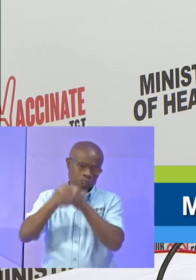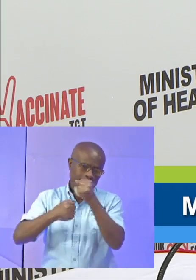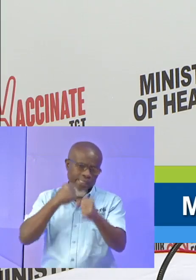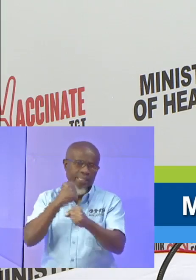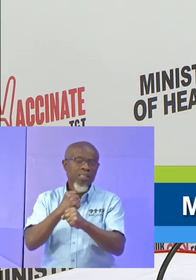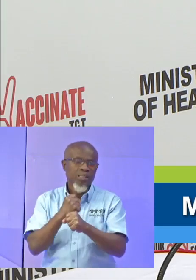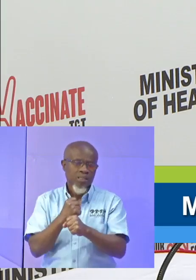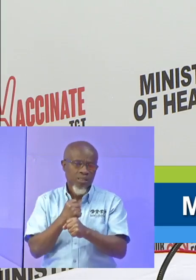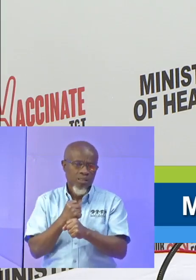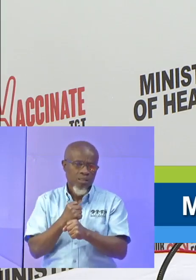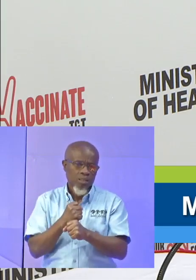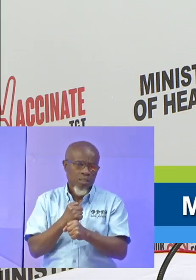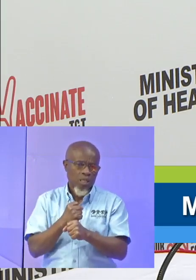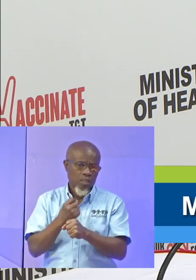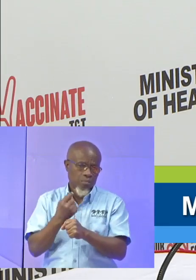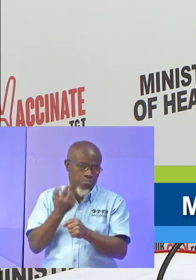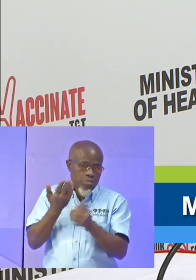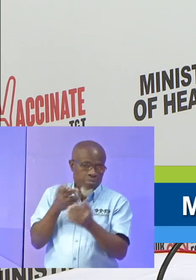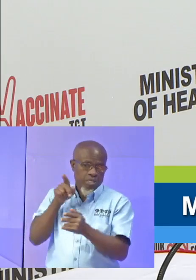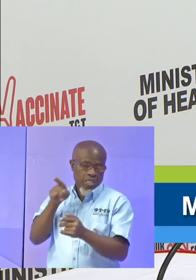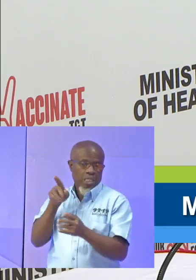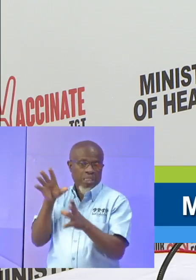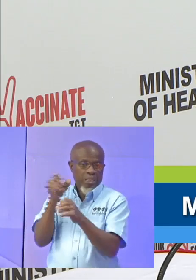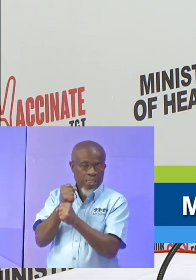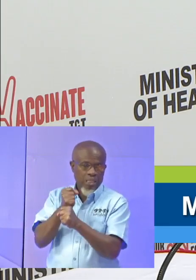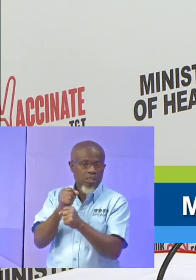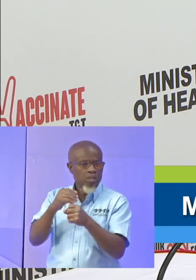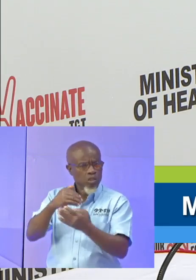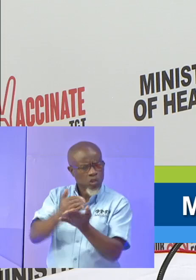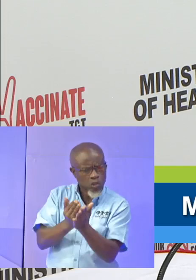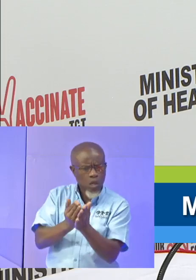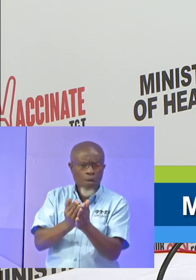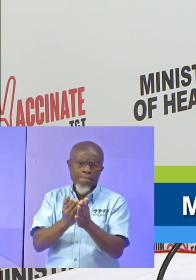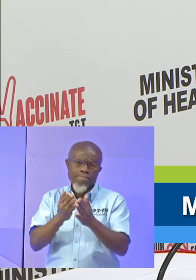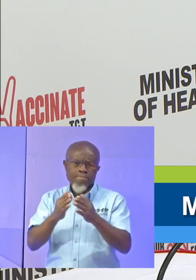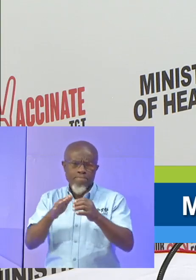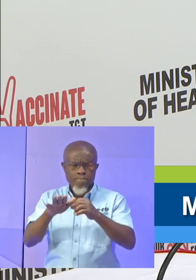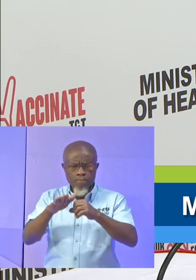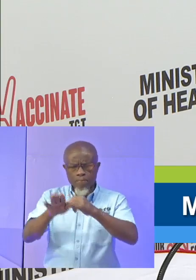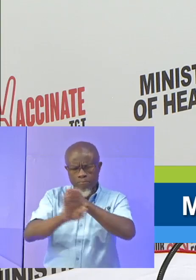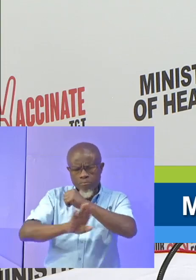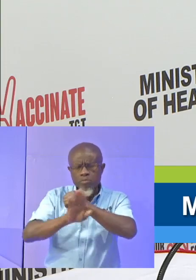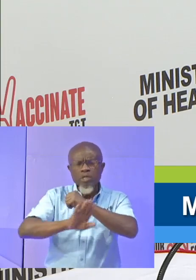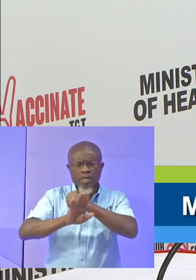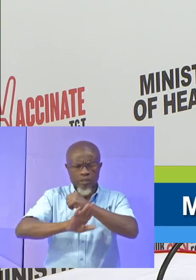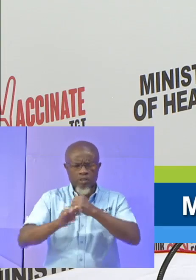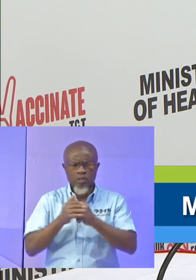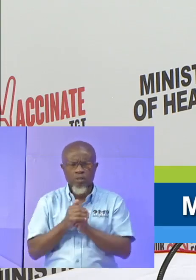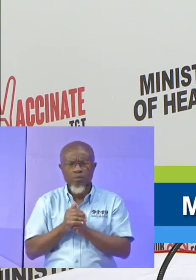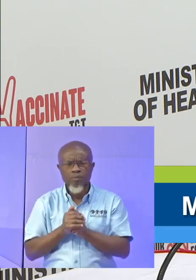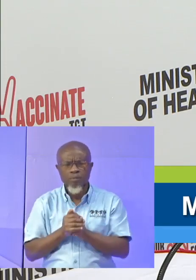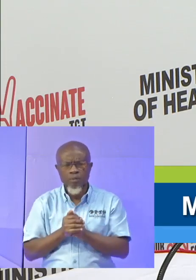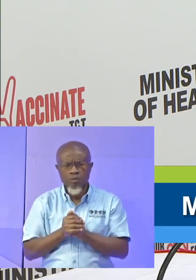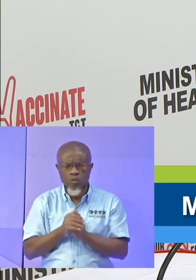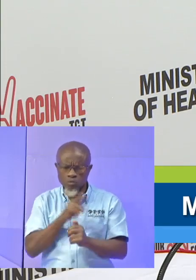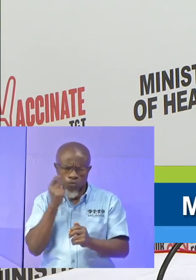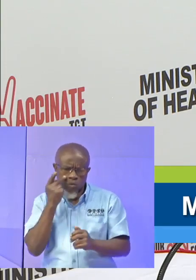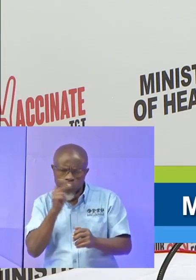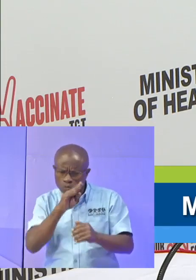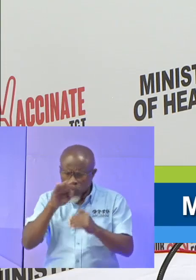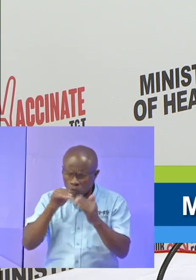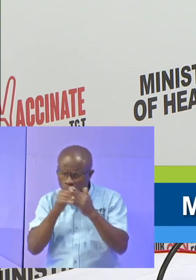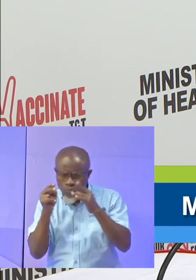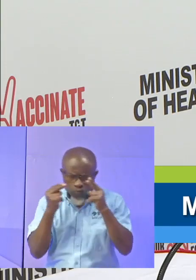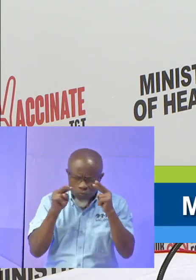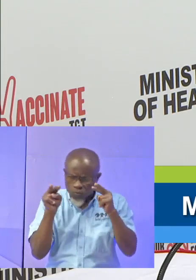level of immunity based on previous infection. So if you look at all of those things in combination, we have had a